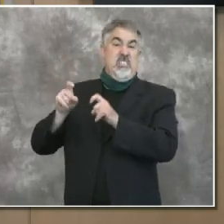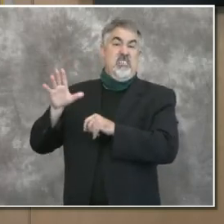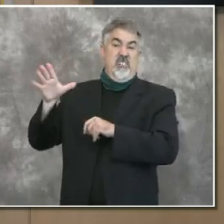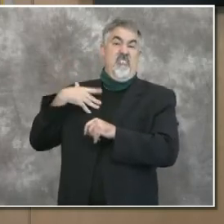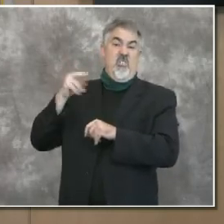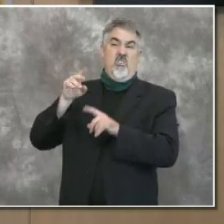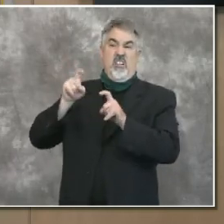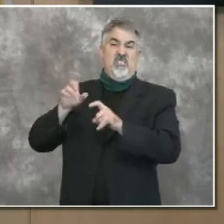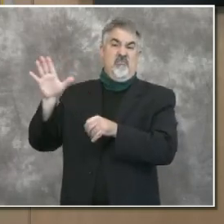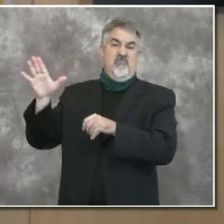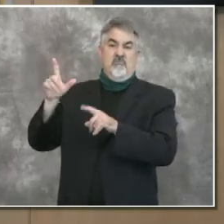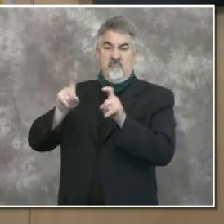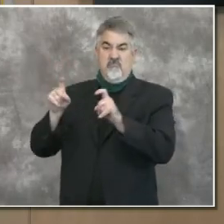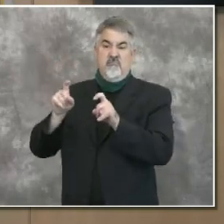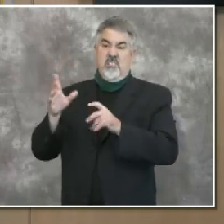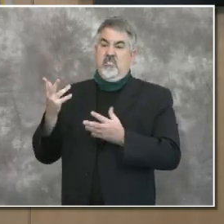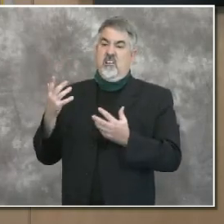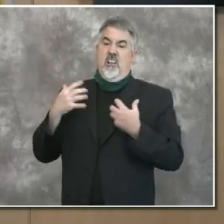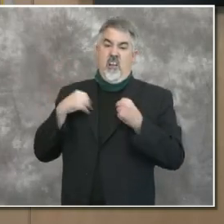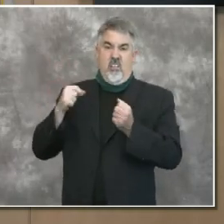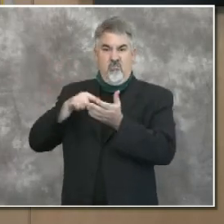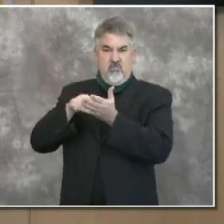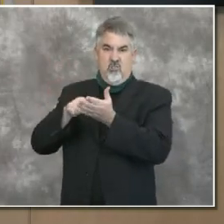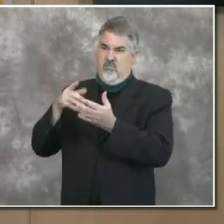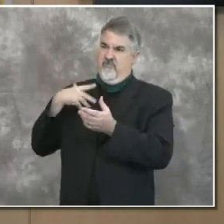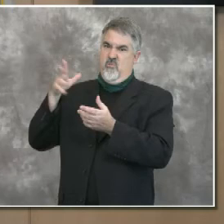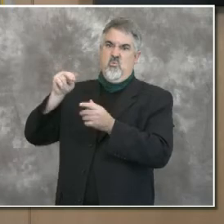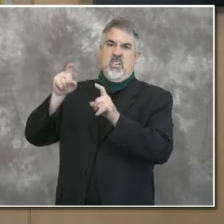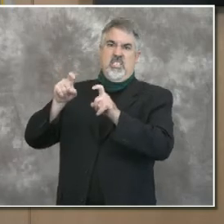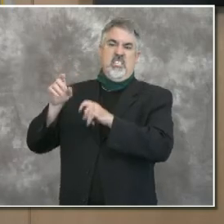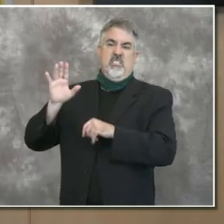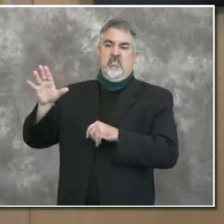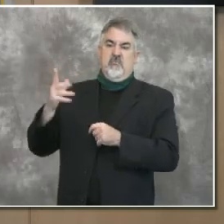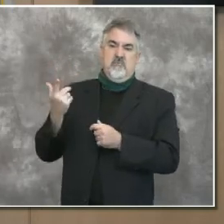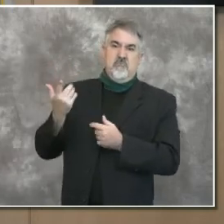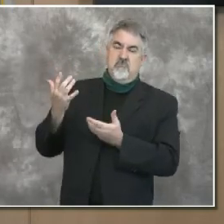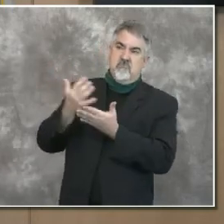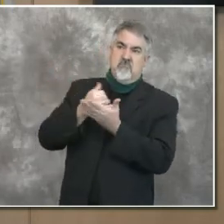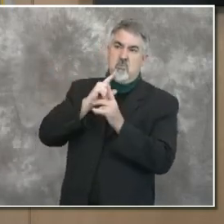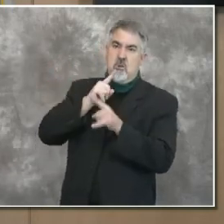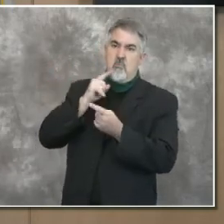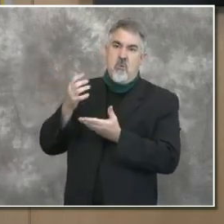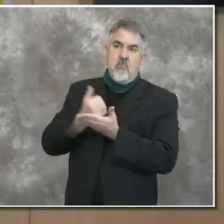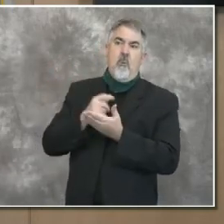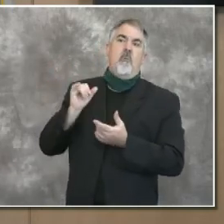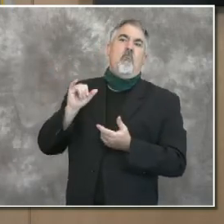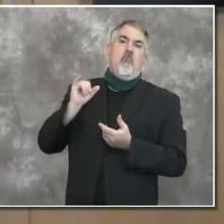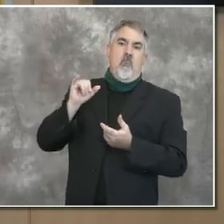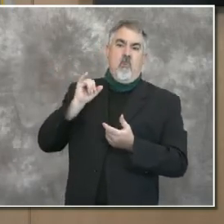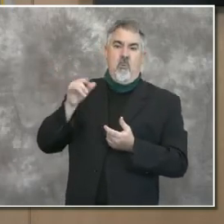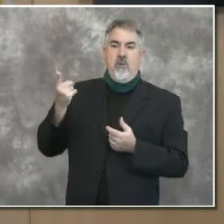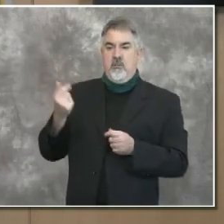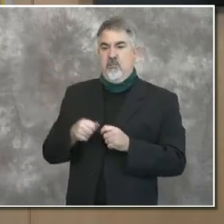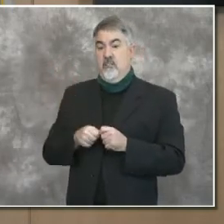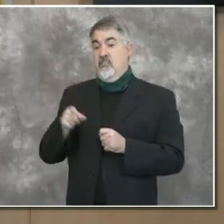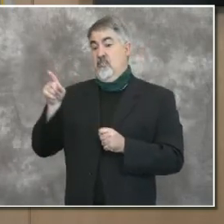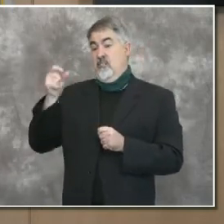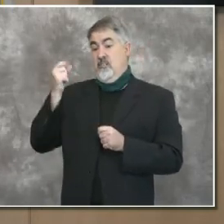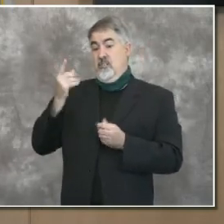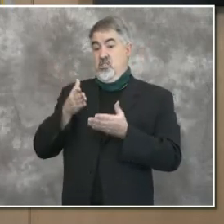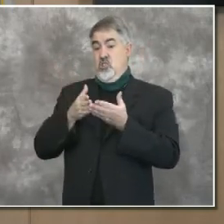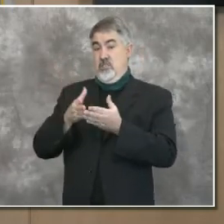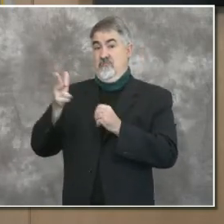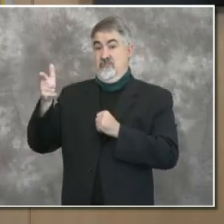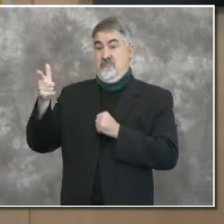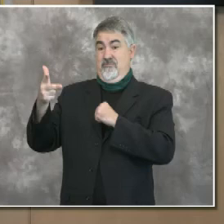Center. They do report their positive results to us, and the results from this ship, because this ship is not home